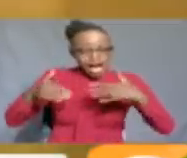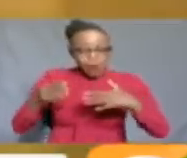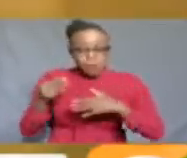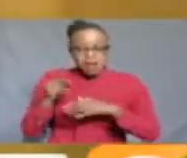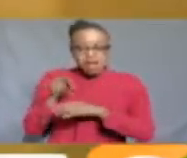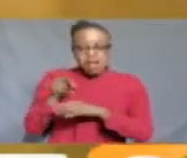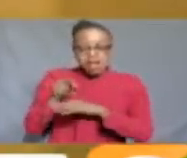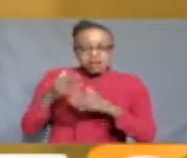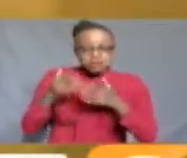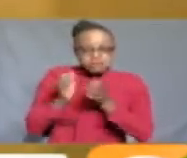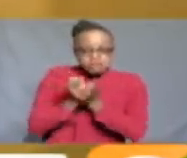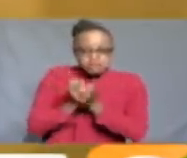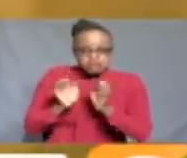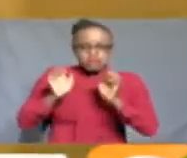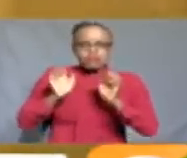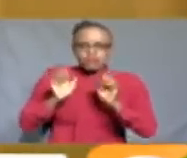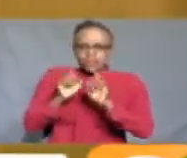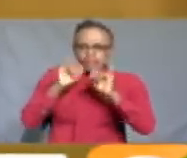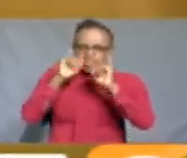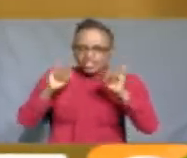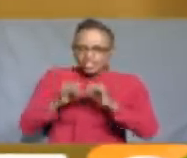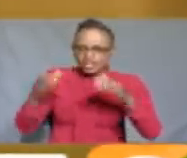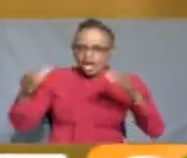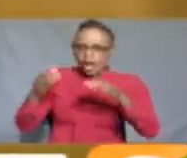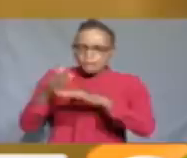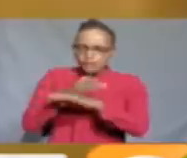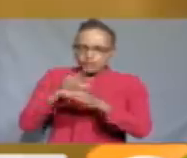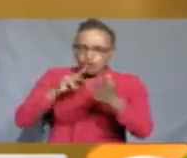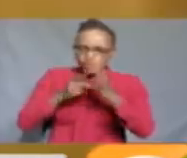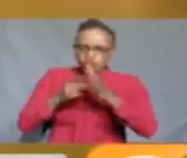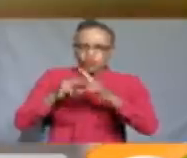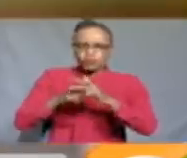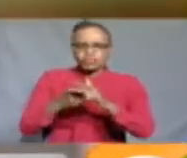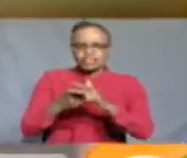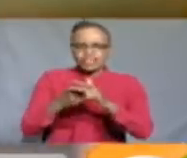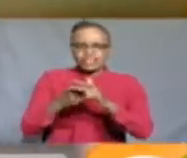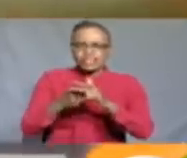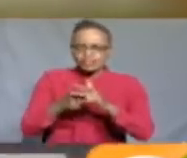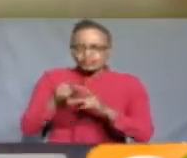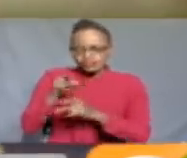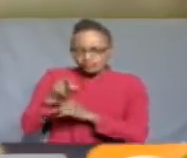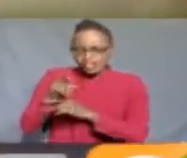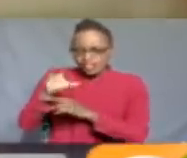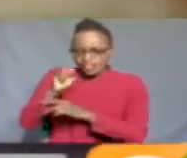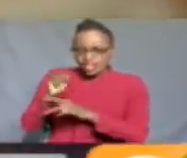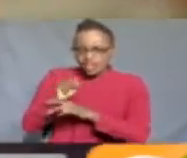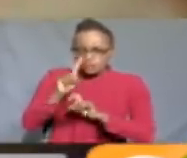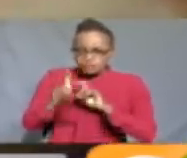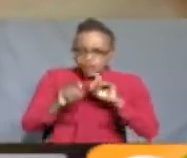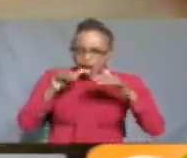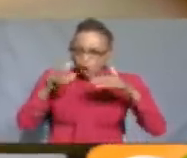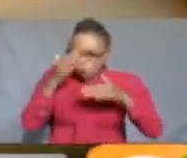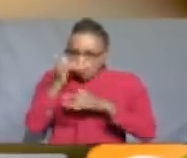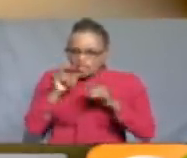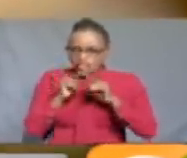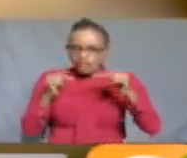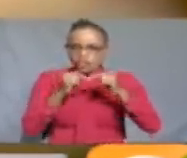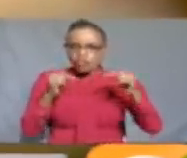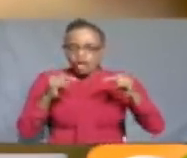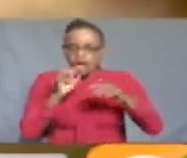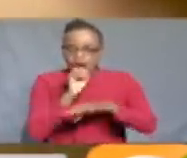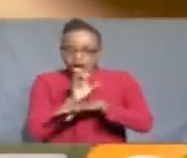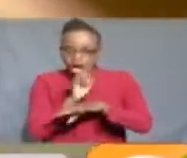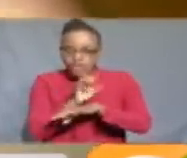monies were released to the Italian firm before the project commenced. Rotich will also be questioned as to why he went against the